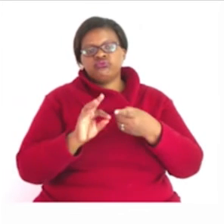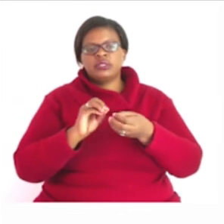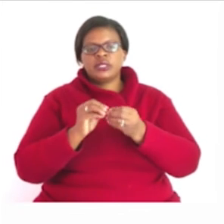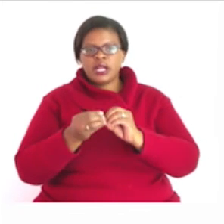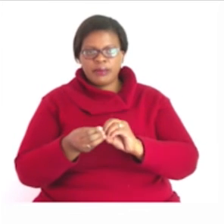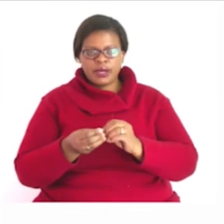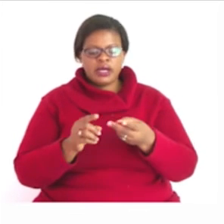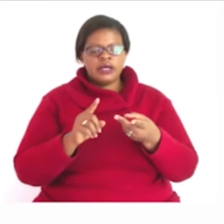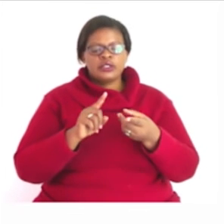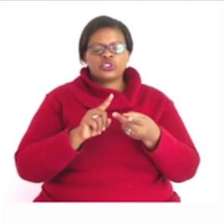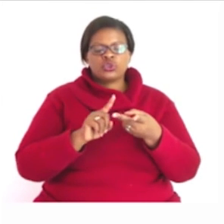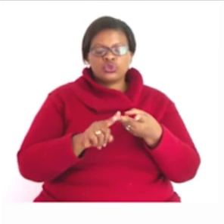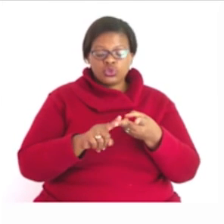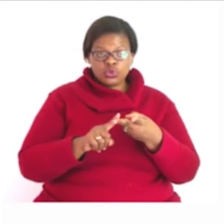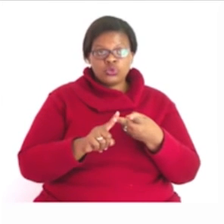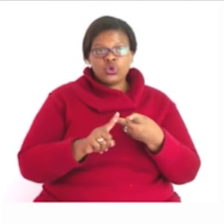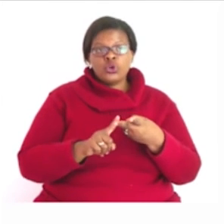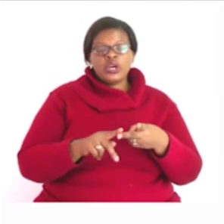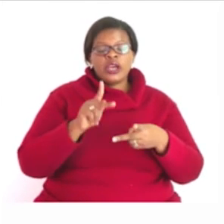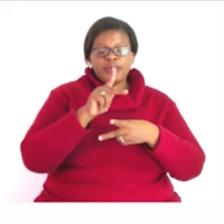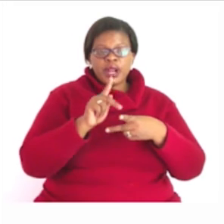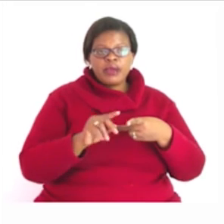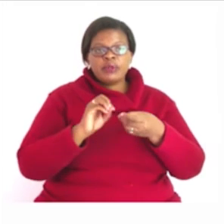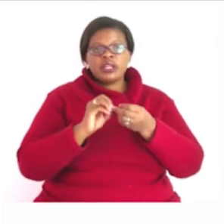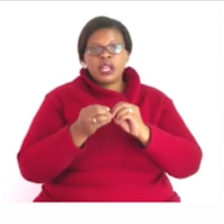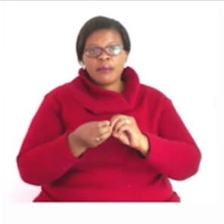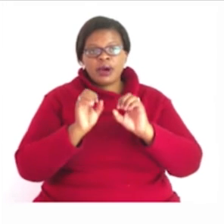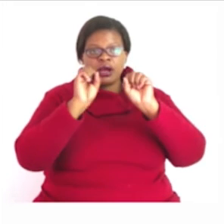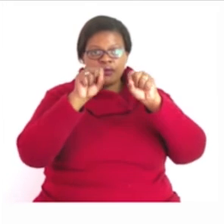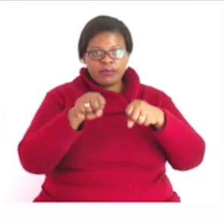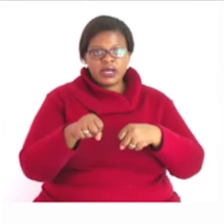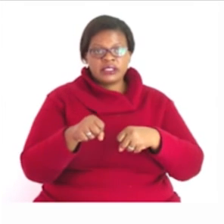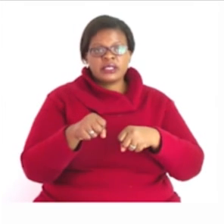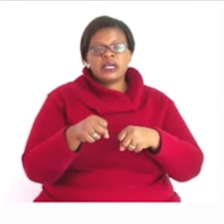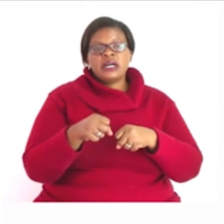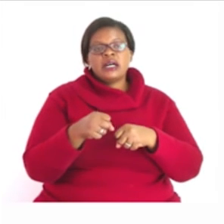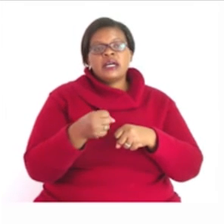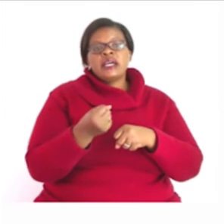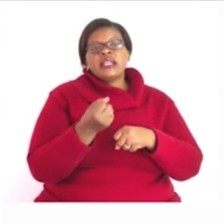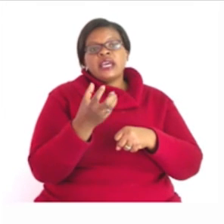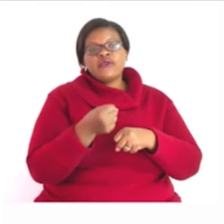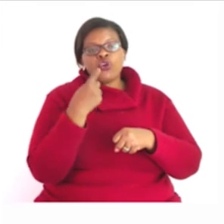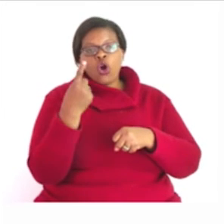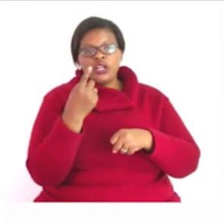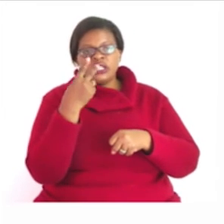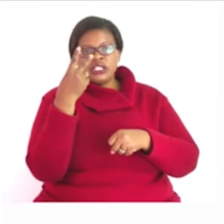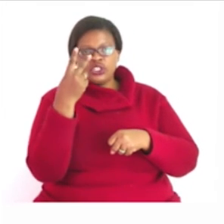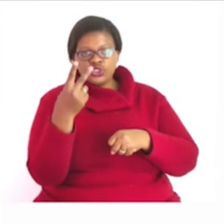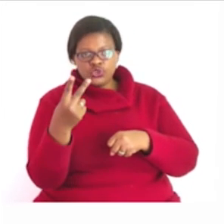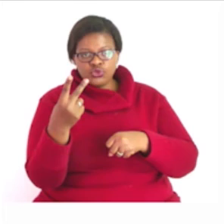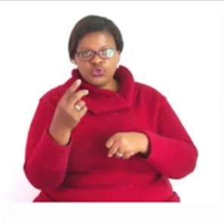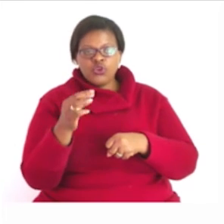A prime number must and only has 2 factors. All